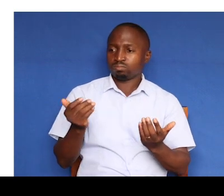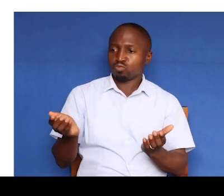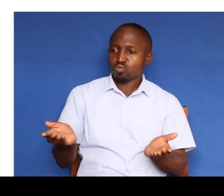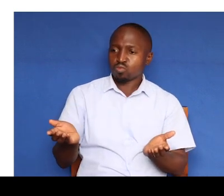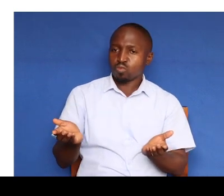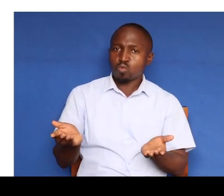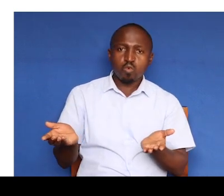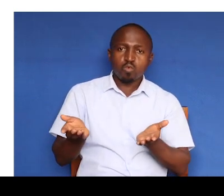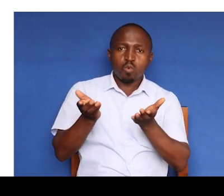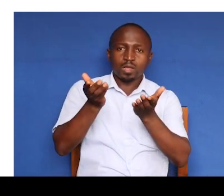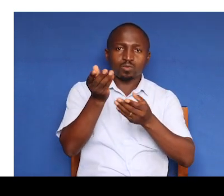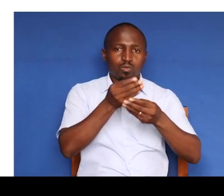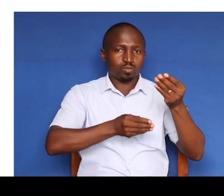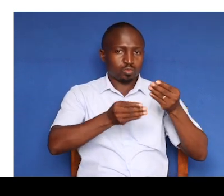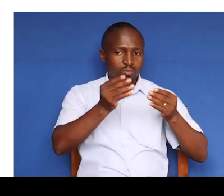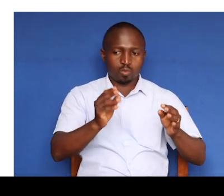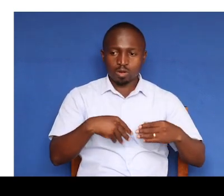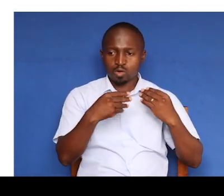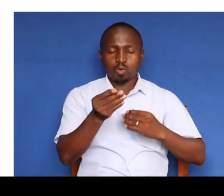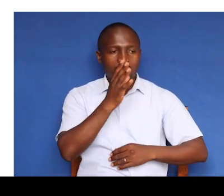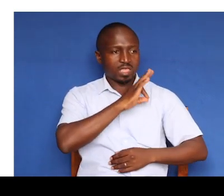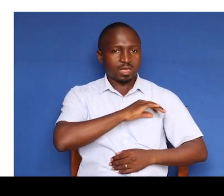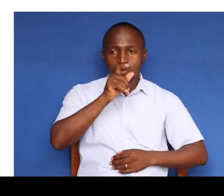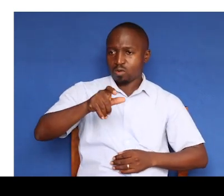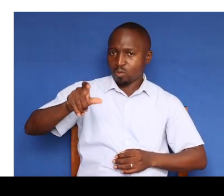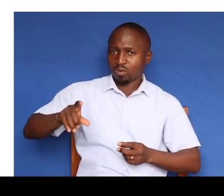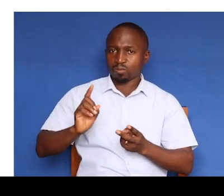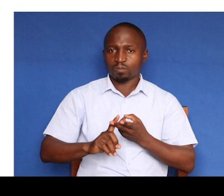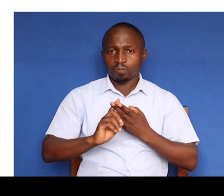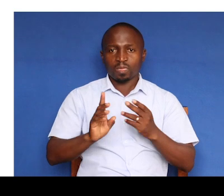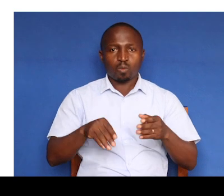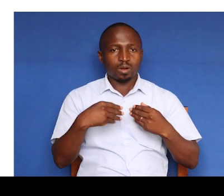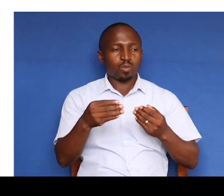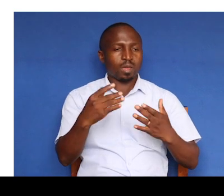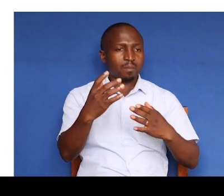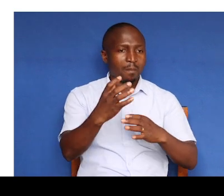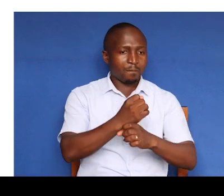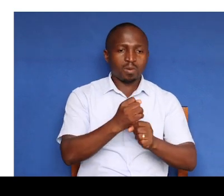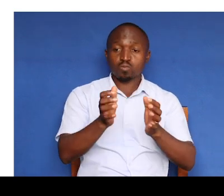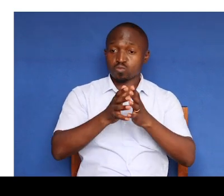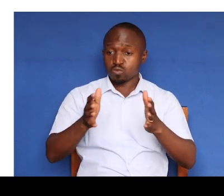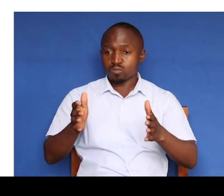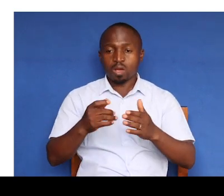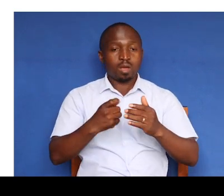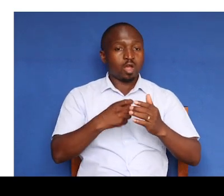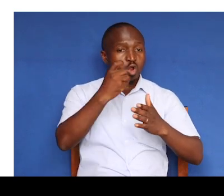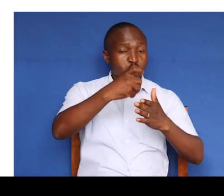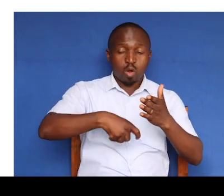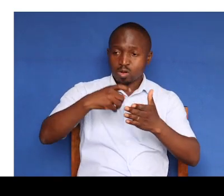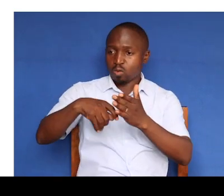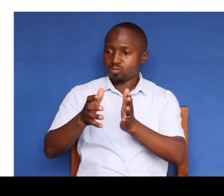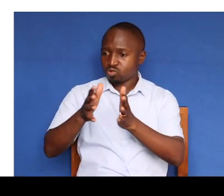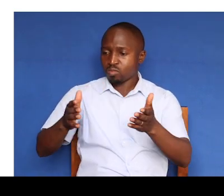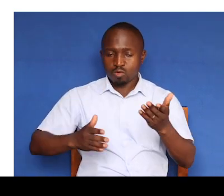development because they provide employment to people. They contribute much income, tax income to the government through their